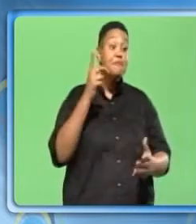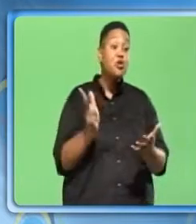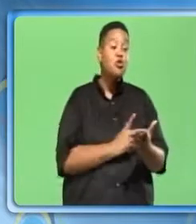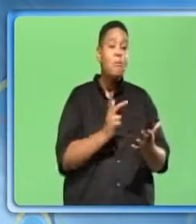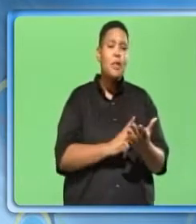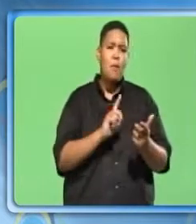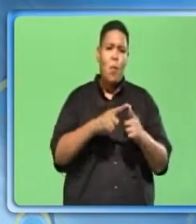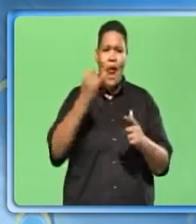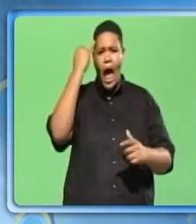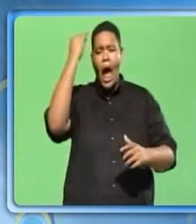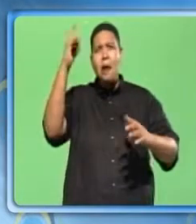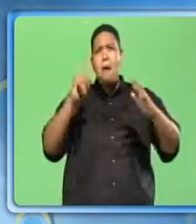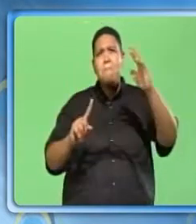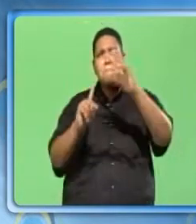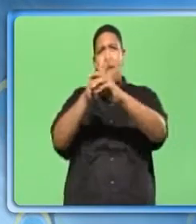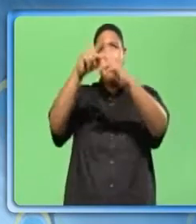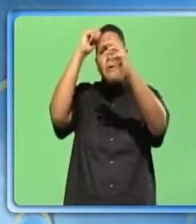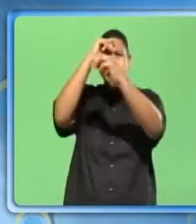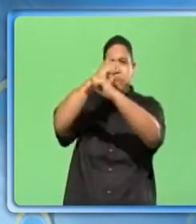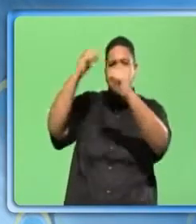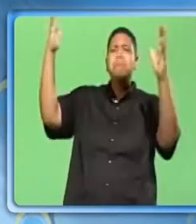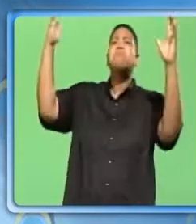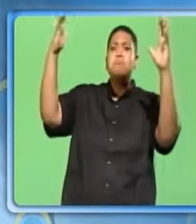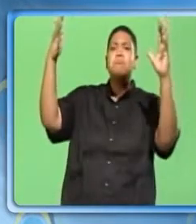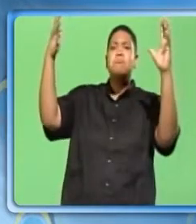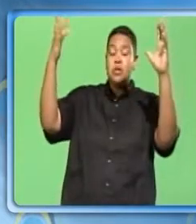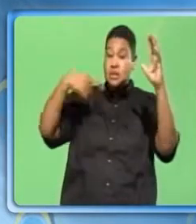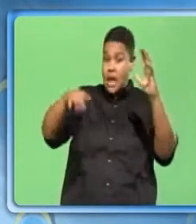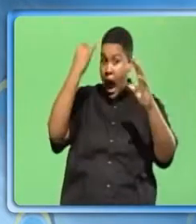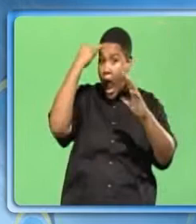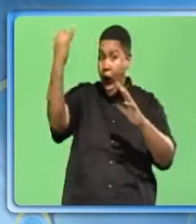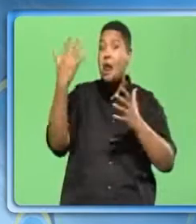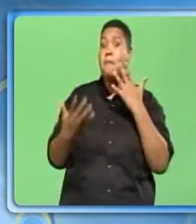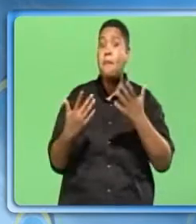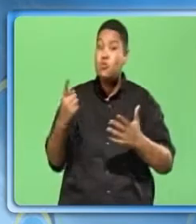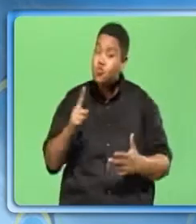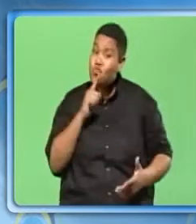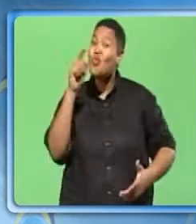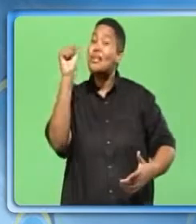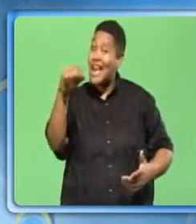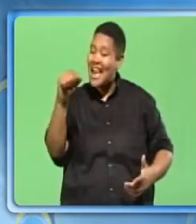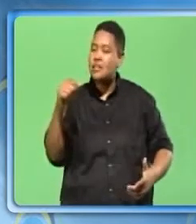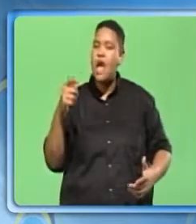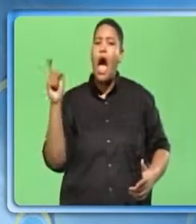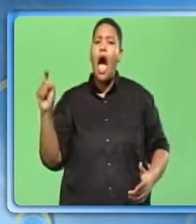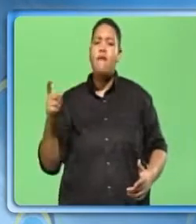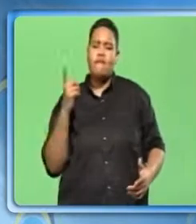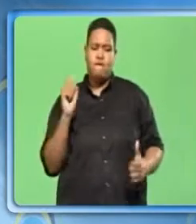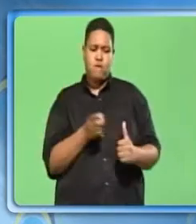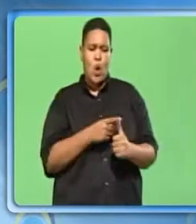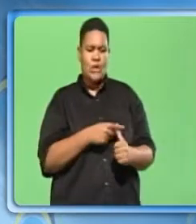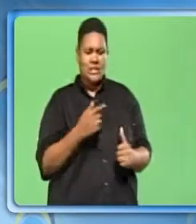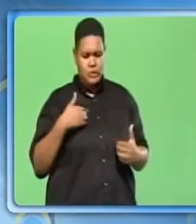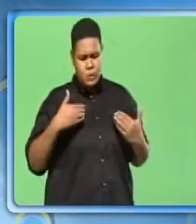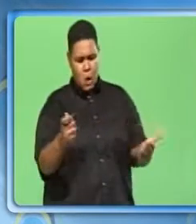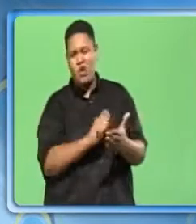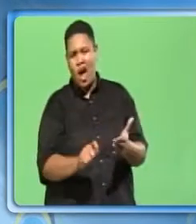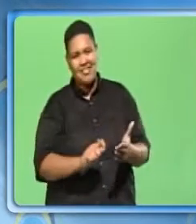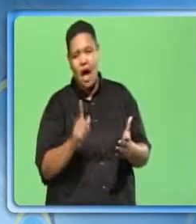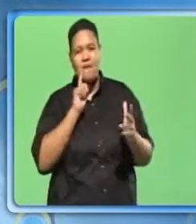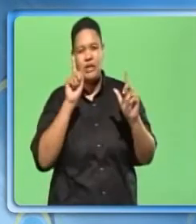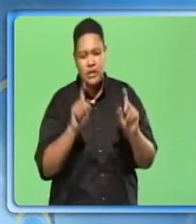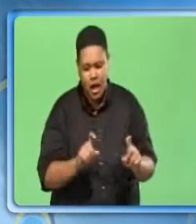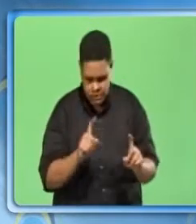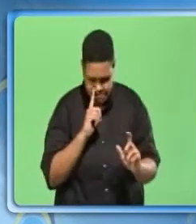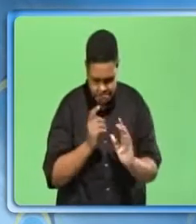when bright ideas come from out of thought, and although these ideas may be true, they have to be tested experimentally